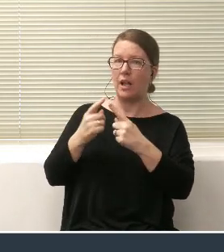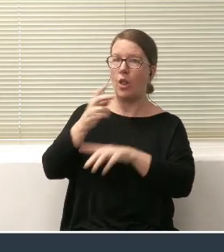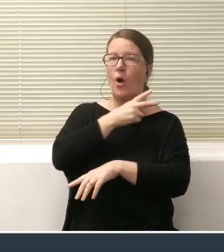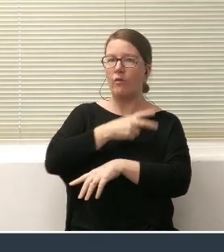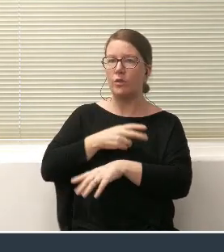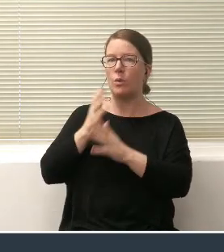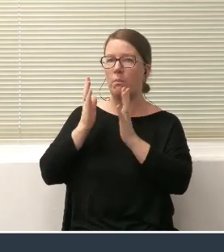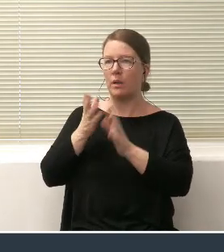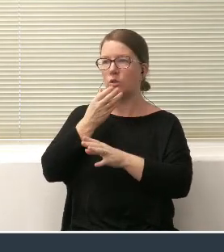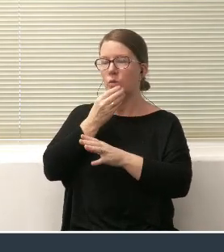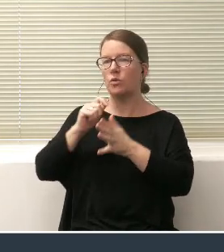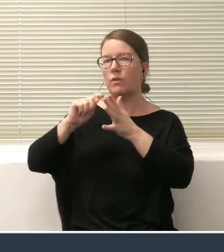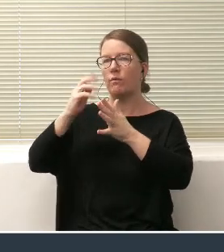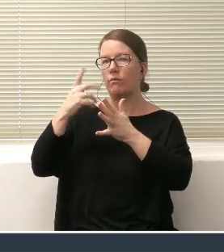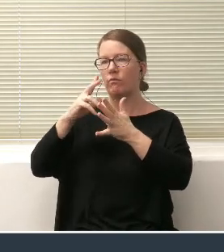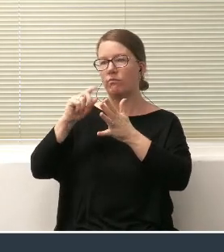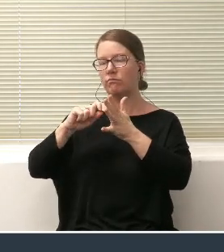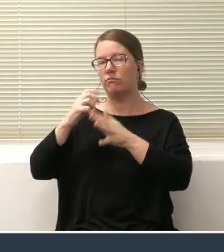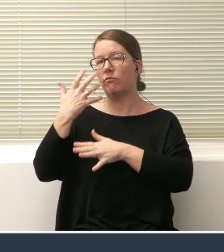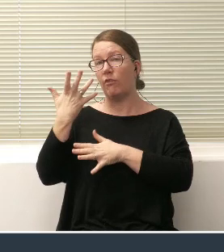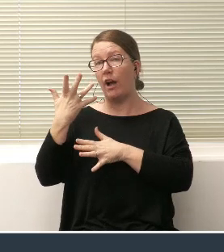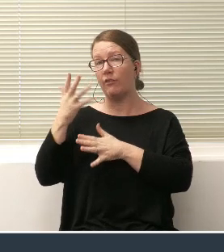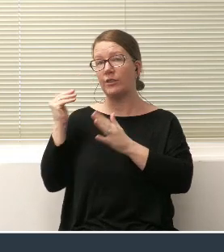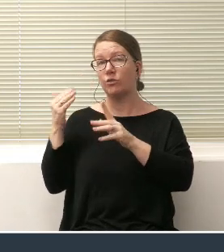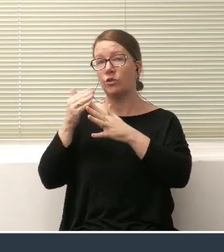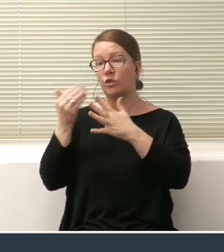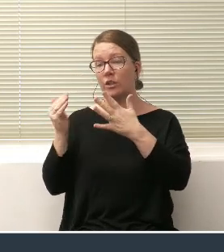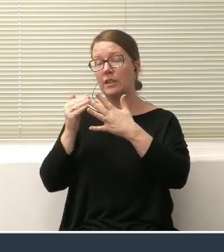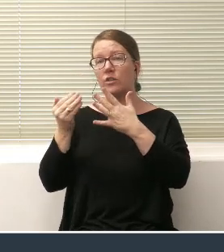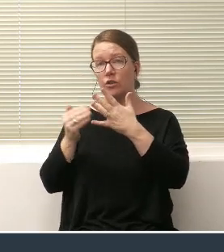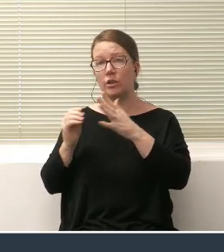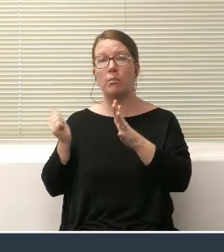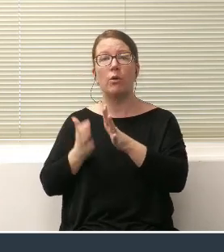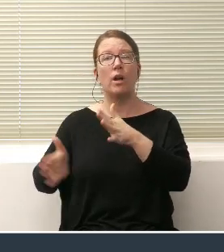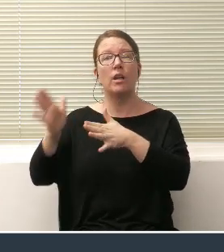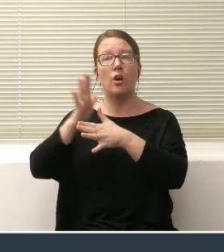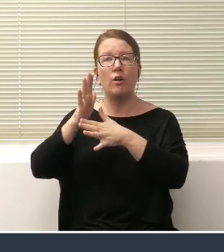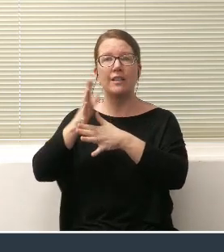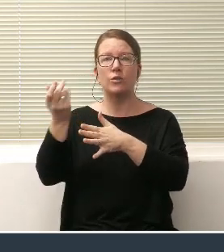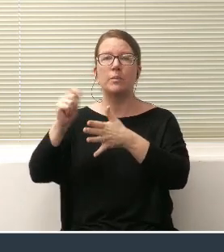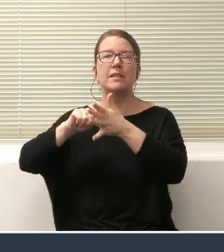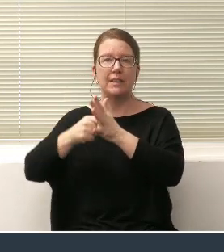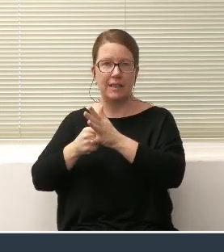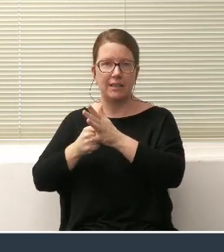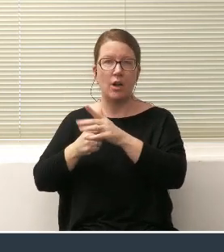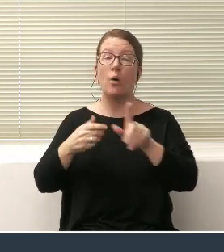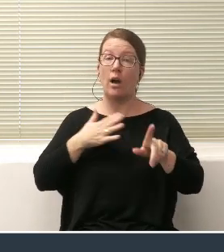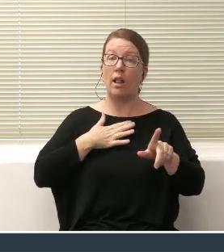delivery based on the 5 strategic priorities for the future of council's housing portfolio. I like